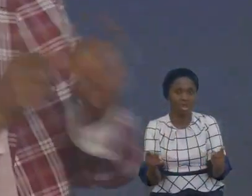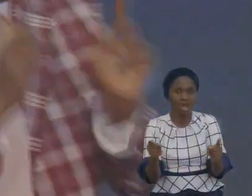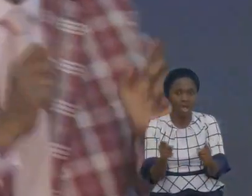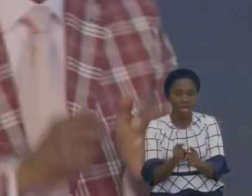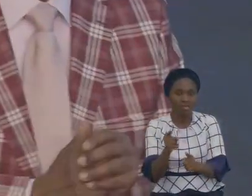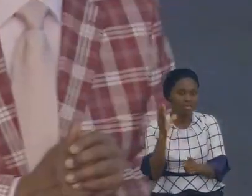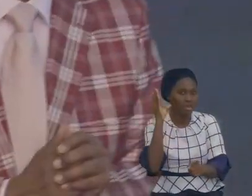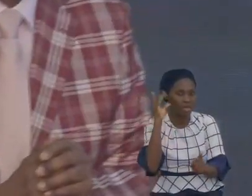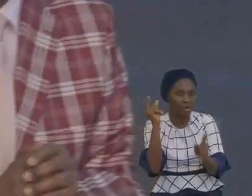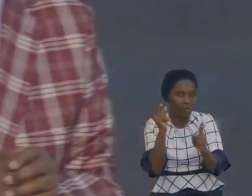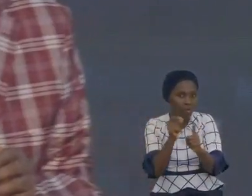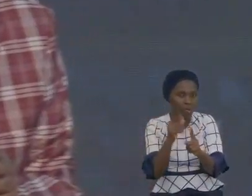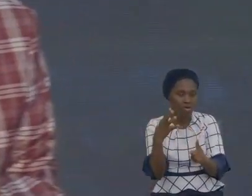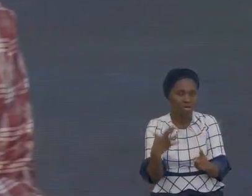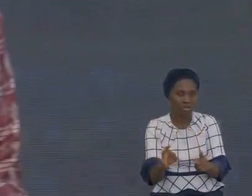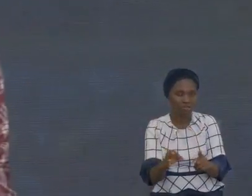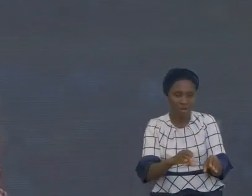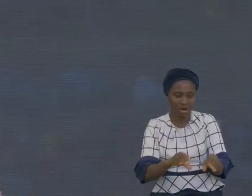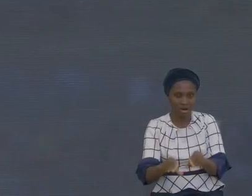you had been,